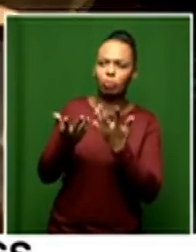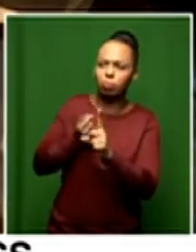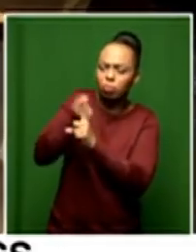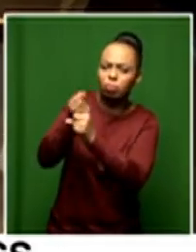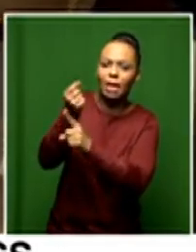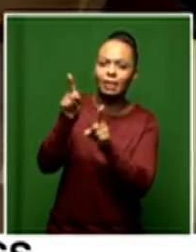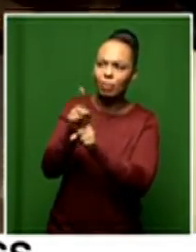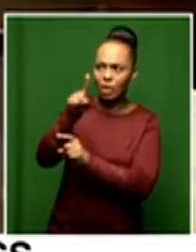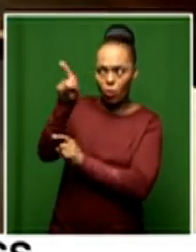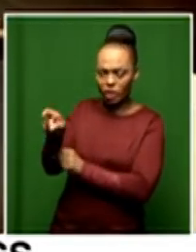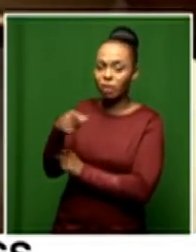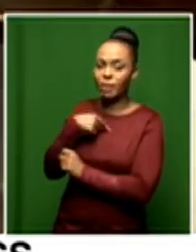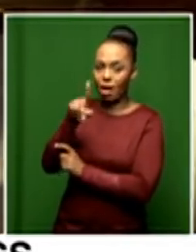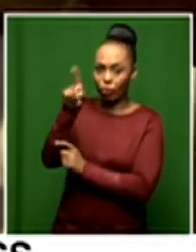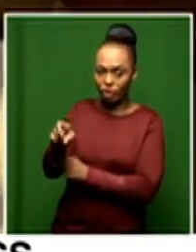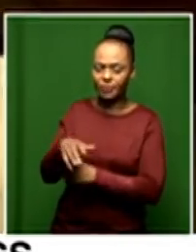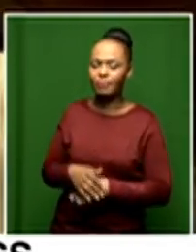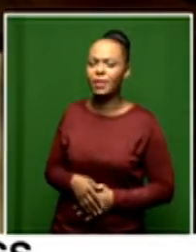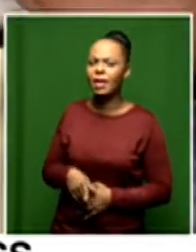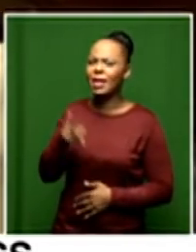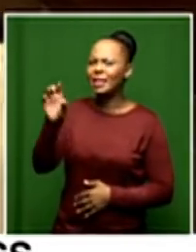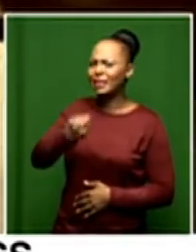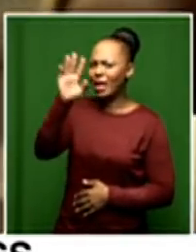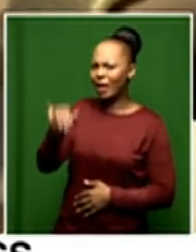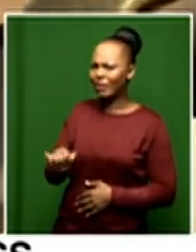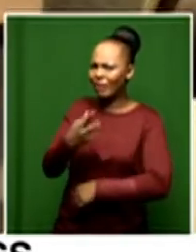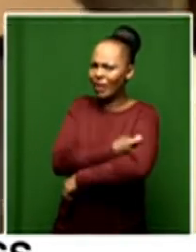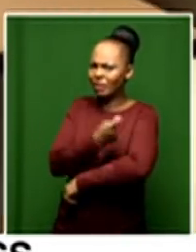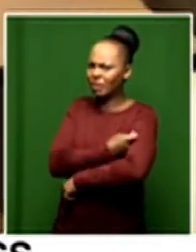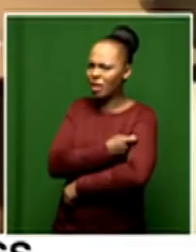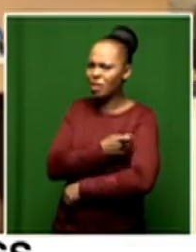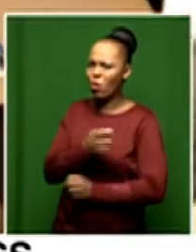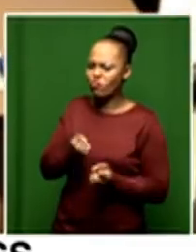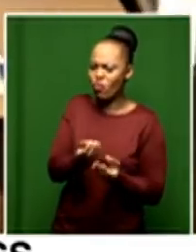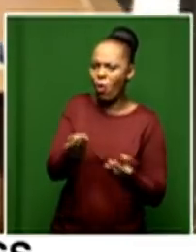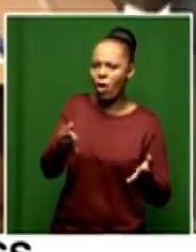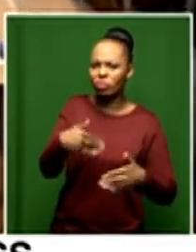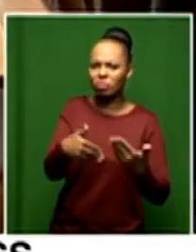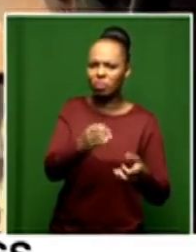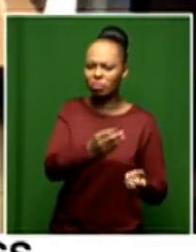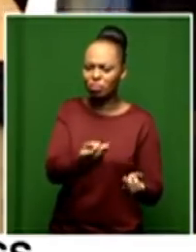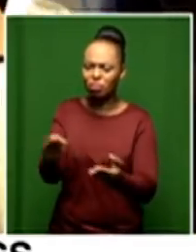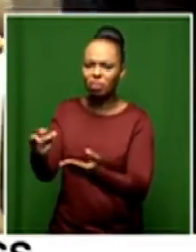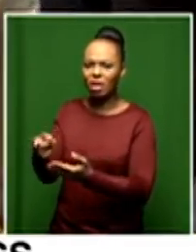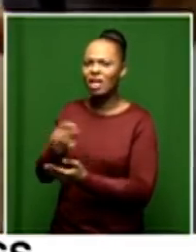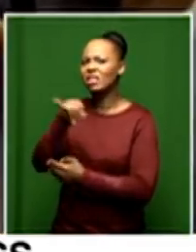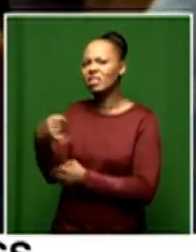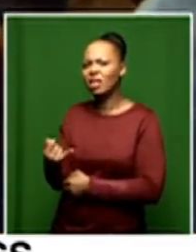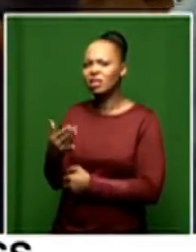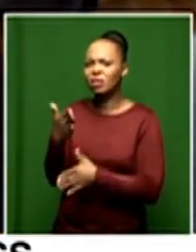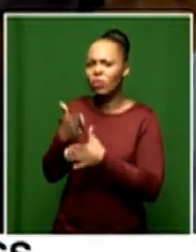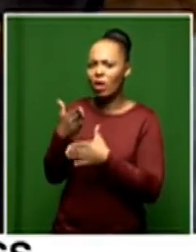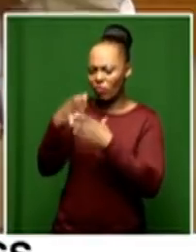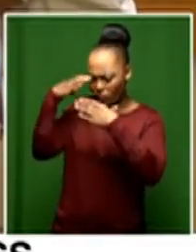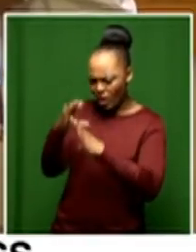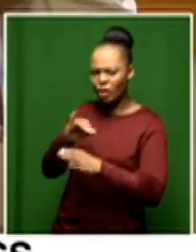And the question is, let me ask you this, is this South Africa's vaccine rollout, or are we still just working with Johnson &